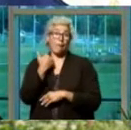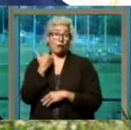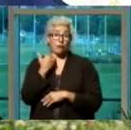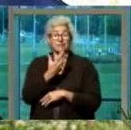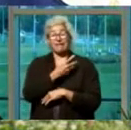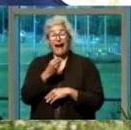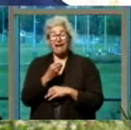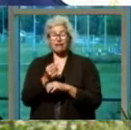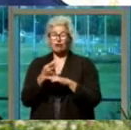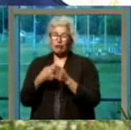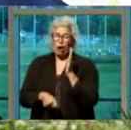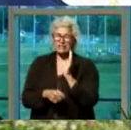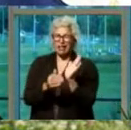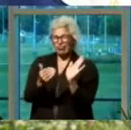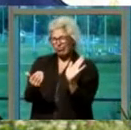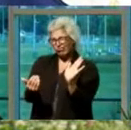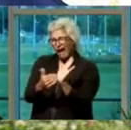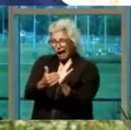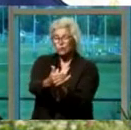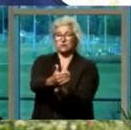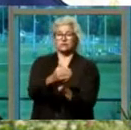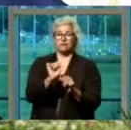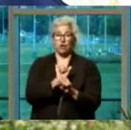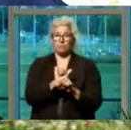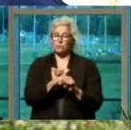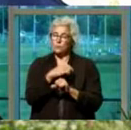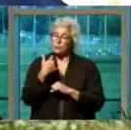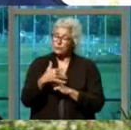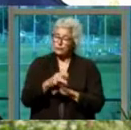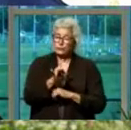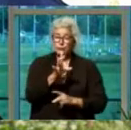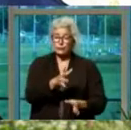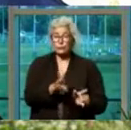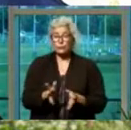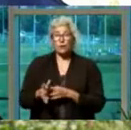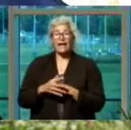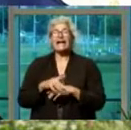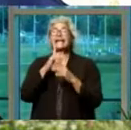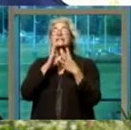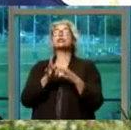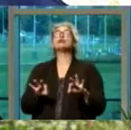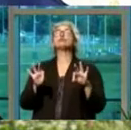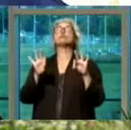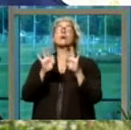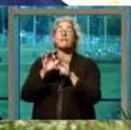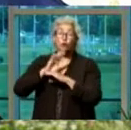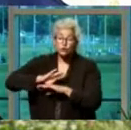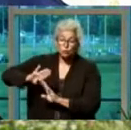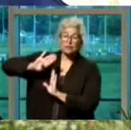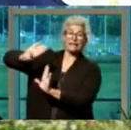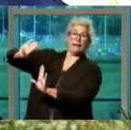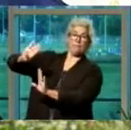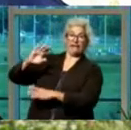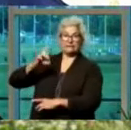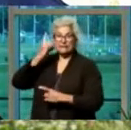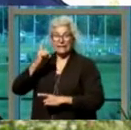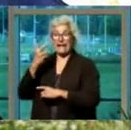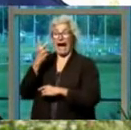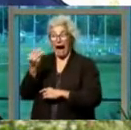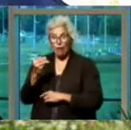cost thousands of jobs. It is critical to keep this disease out of our